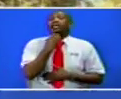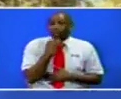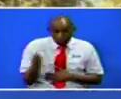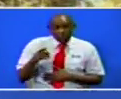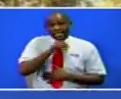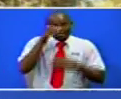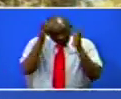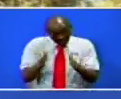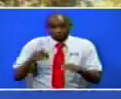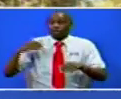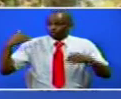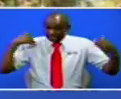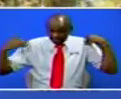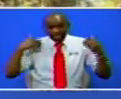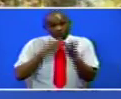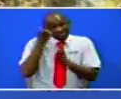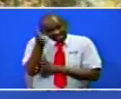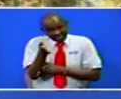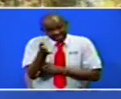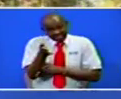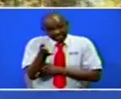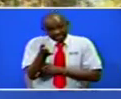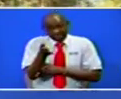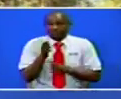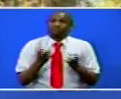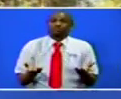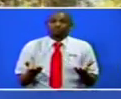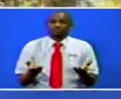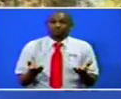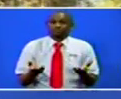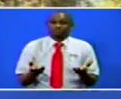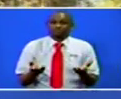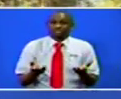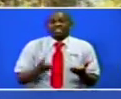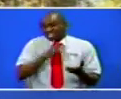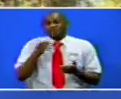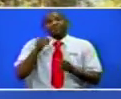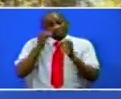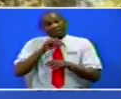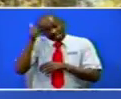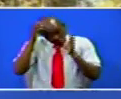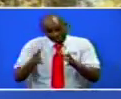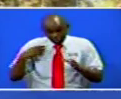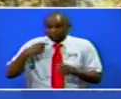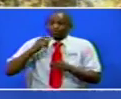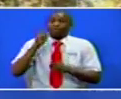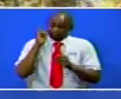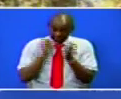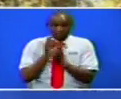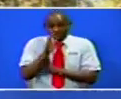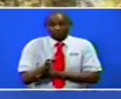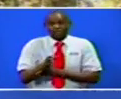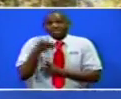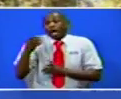anybody to interfere with this piece of not if anybody interferes i will deal with that person now they have